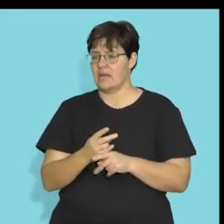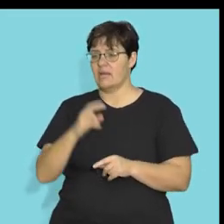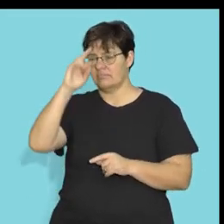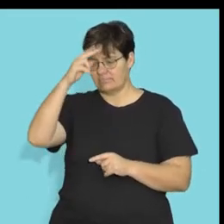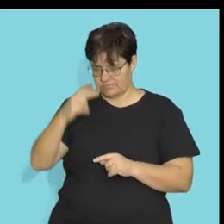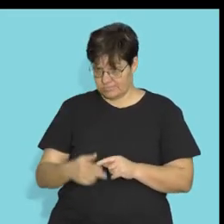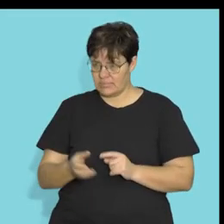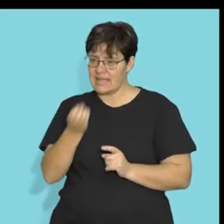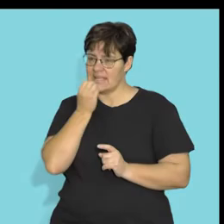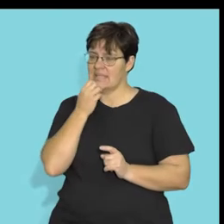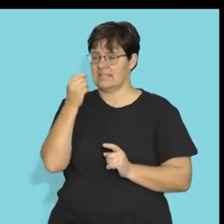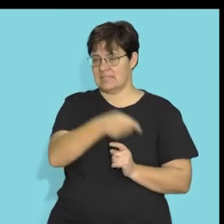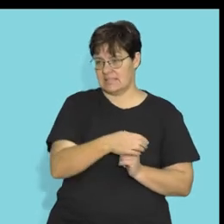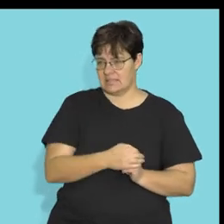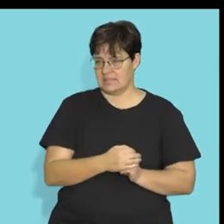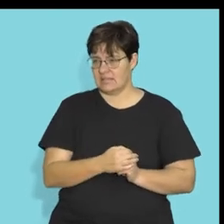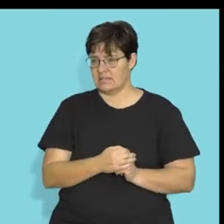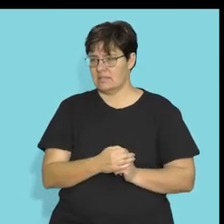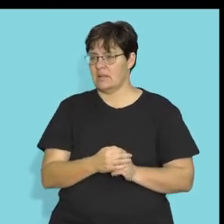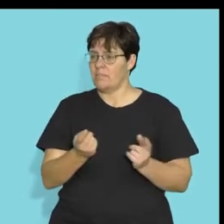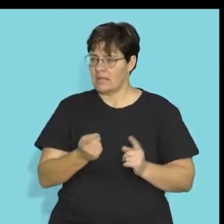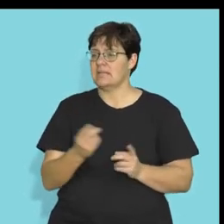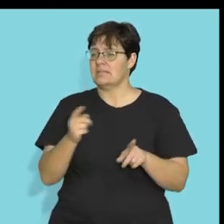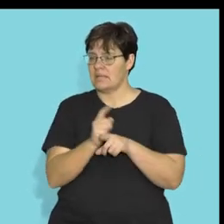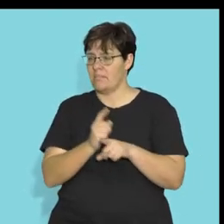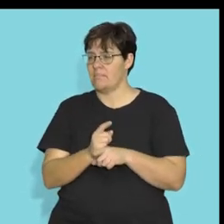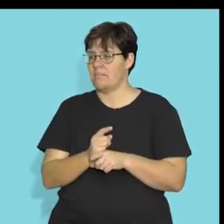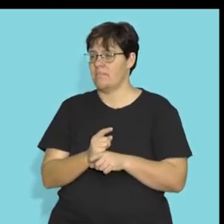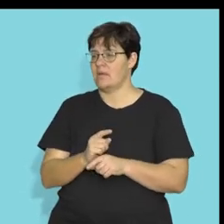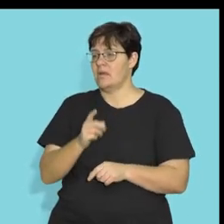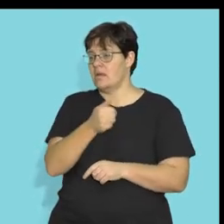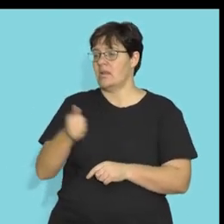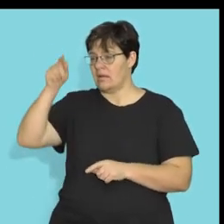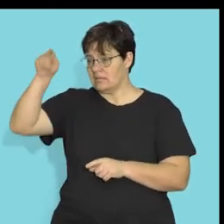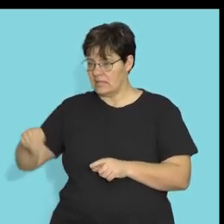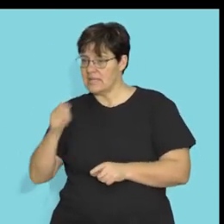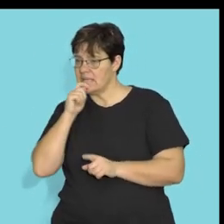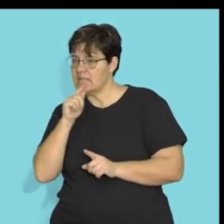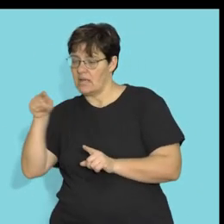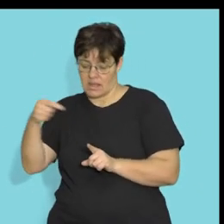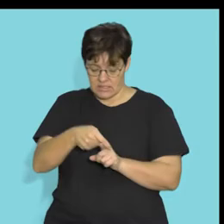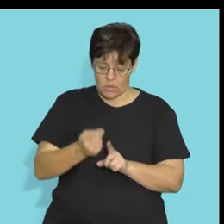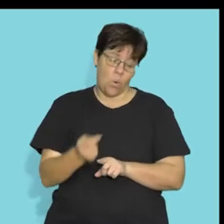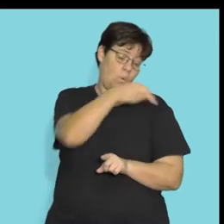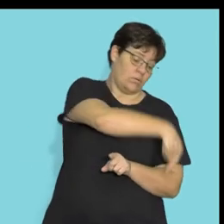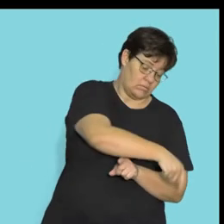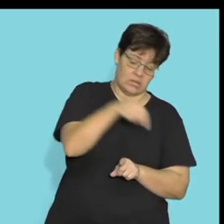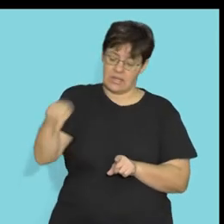many different predators or consumers feeding on multiple primary consumers and secondary